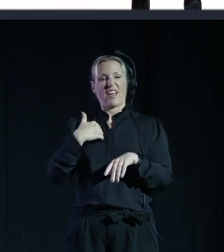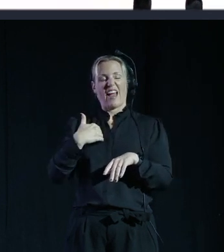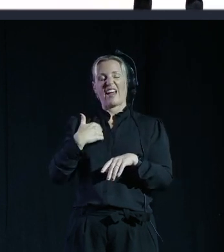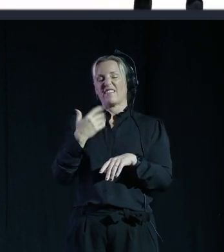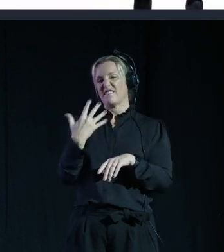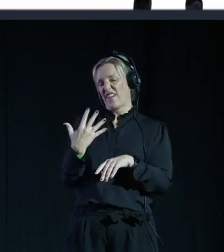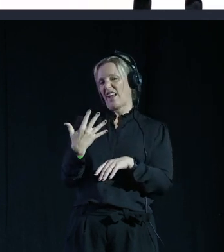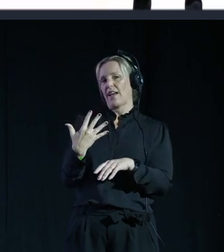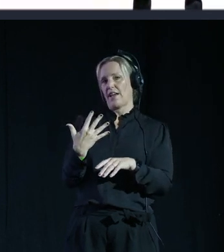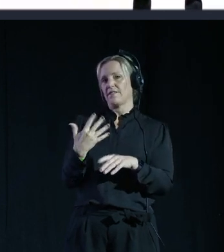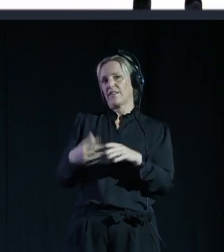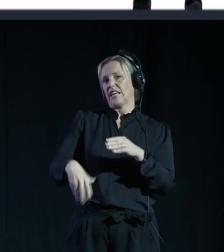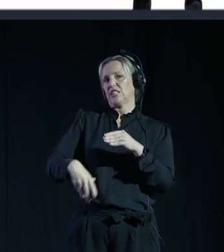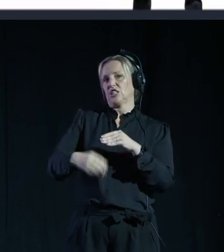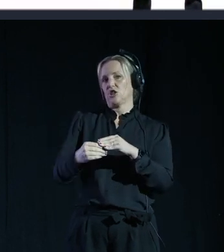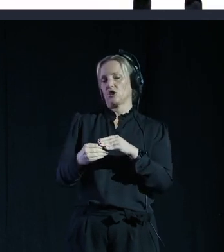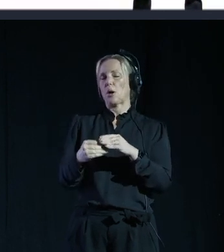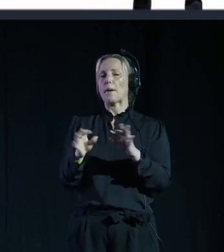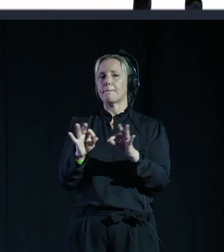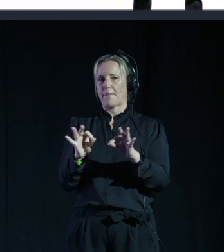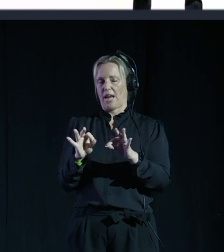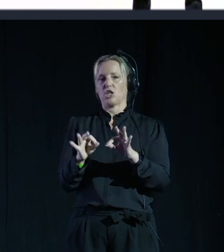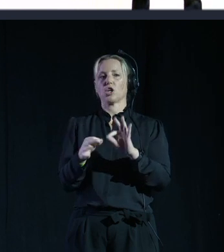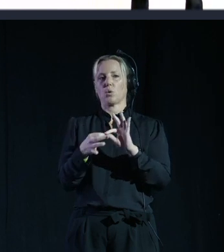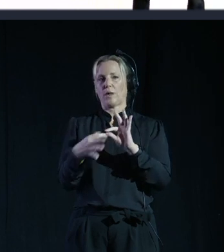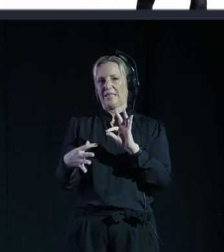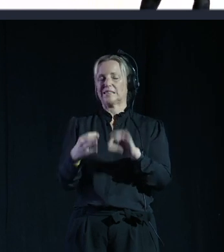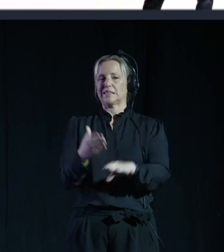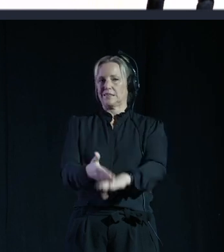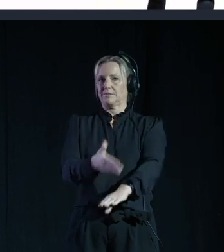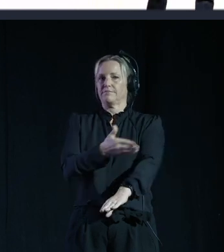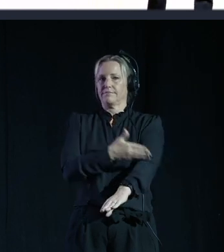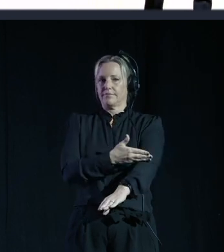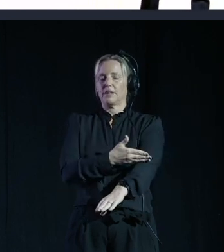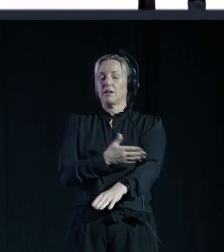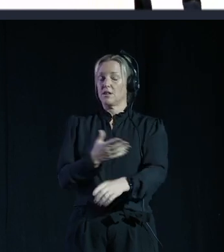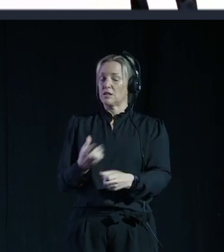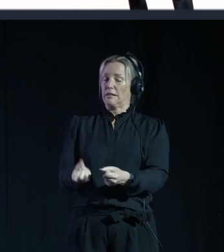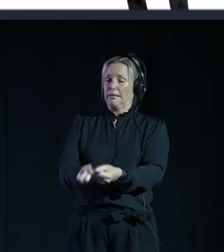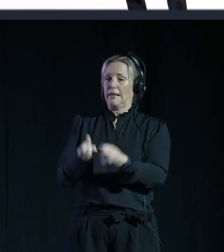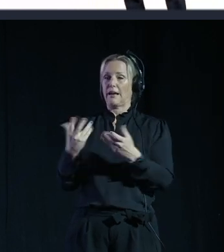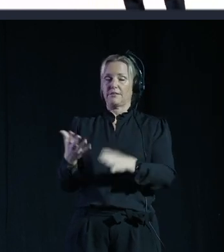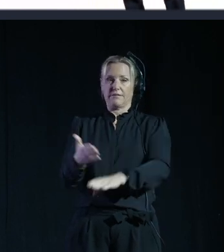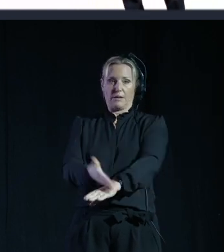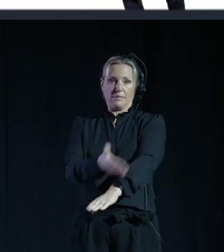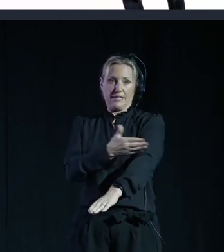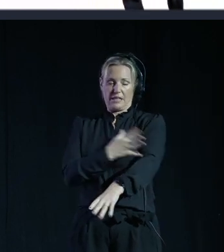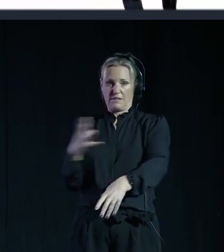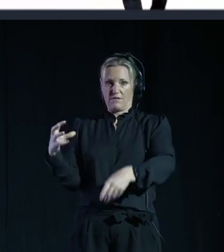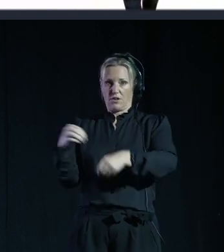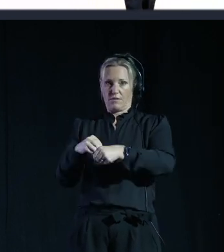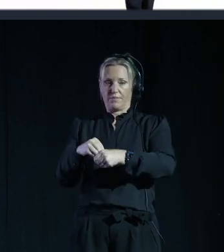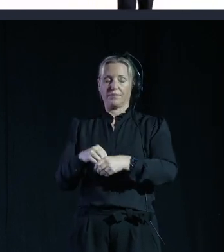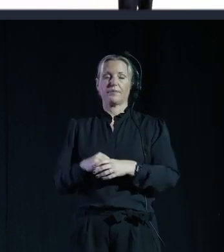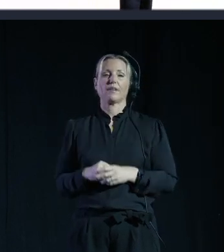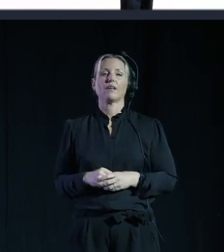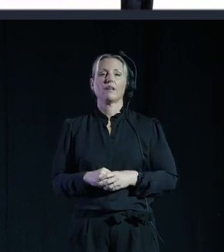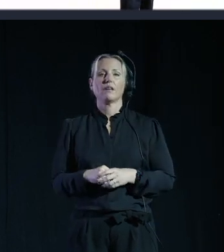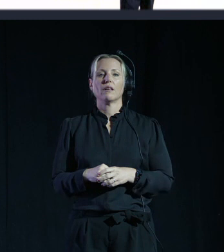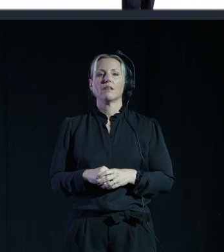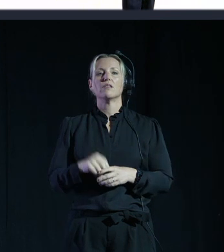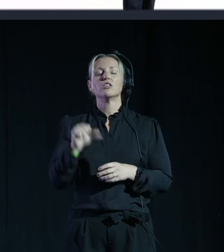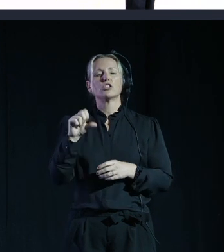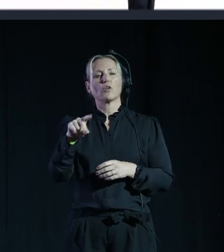And all told, there's a ton of new work in here, a ton of updates. So if you look at it, I think from several